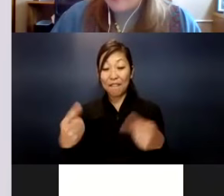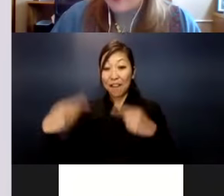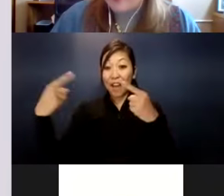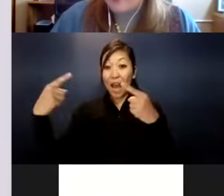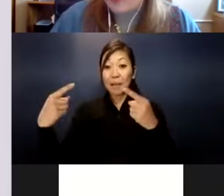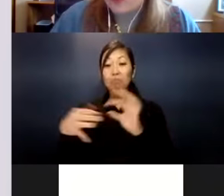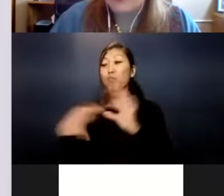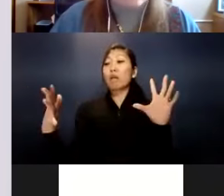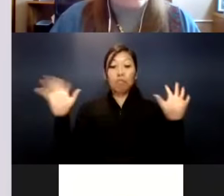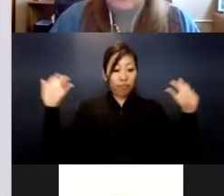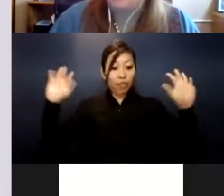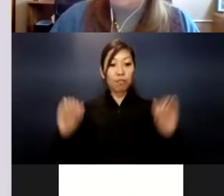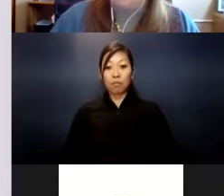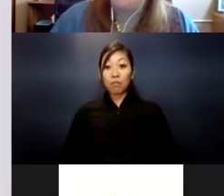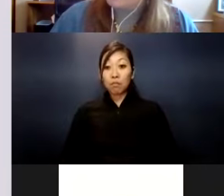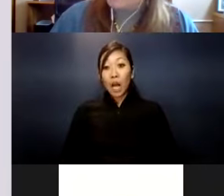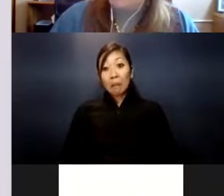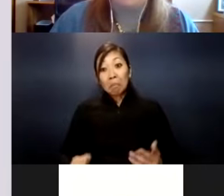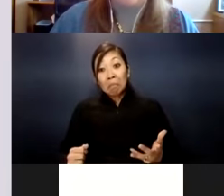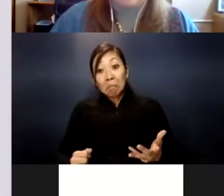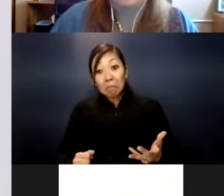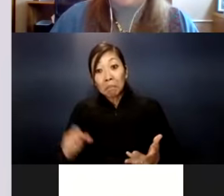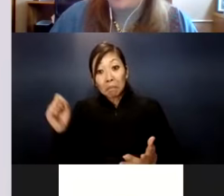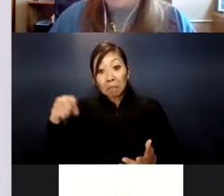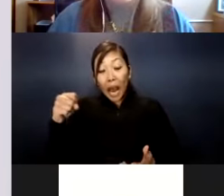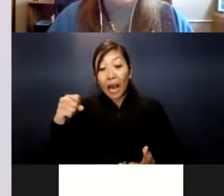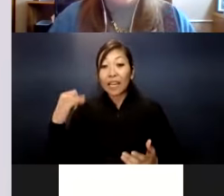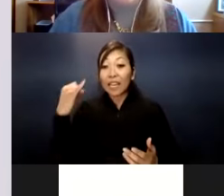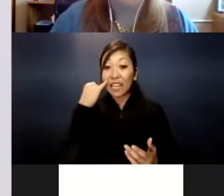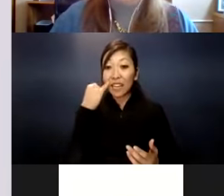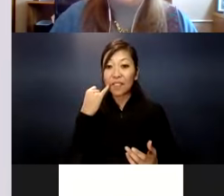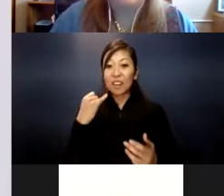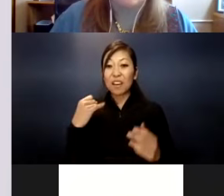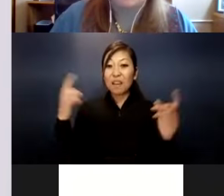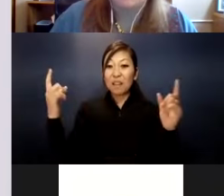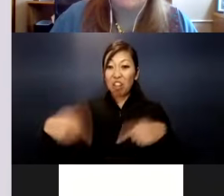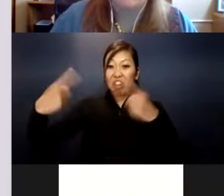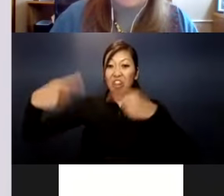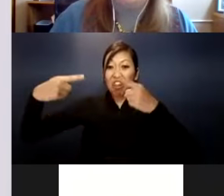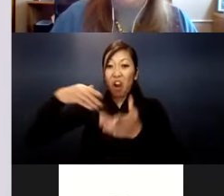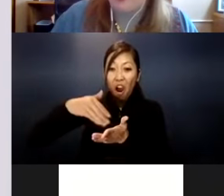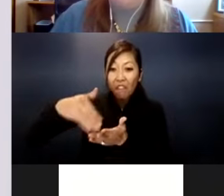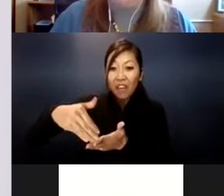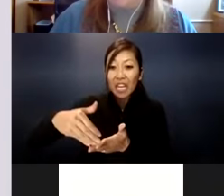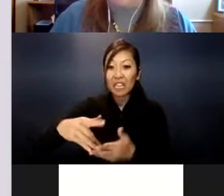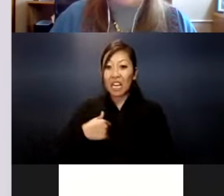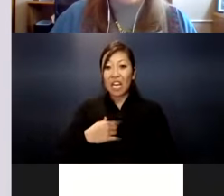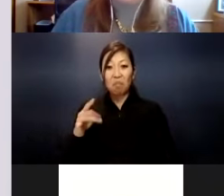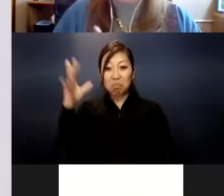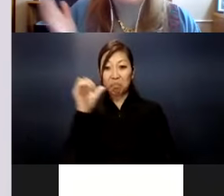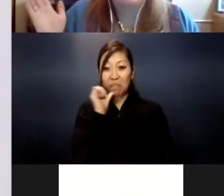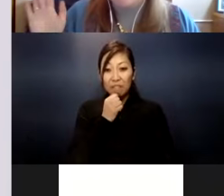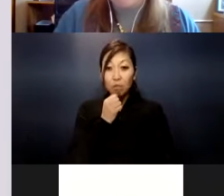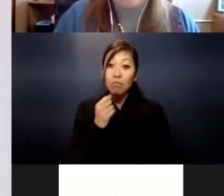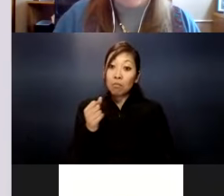to some extent, that's true. If the relationship is new enough, if the fighting is constant and severe enough, yeah, probably best to